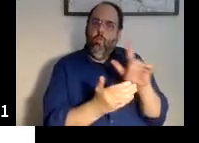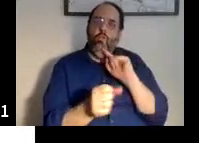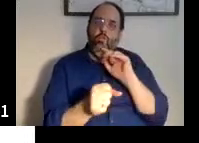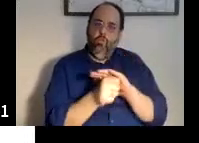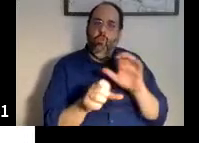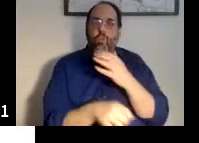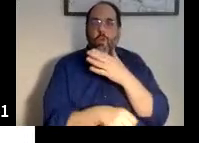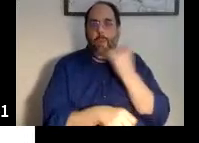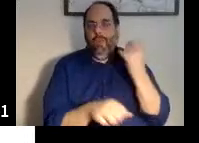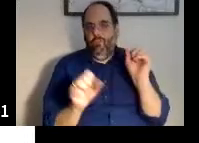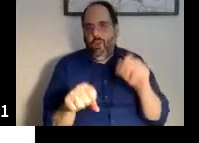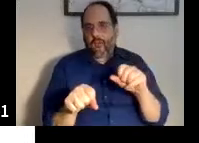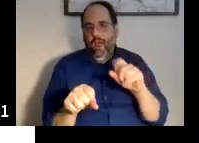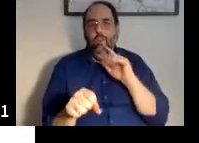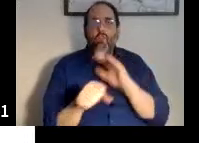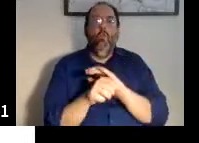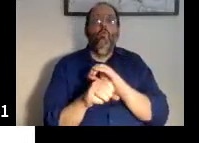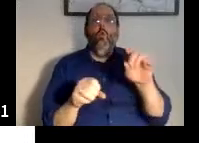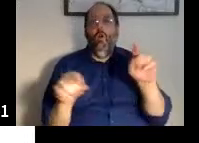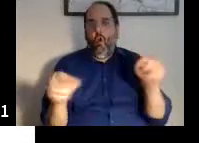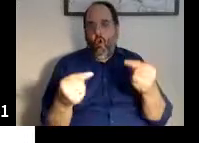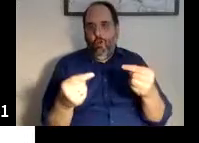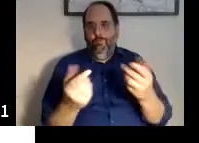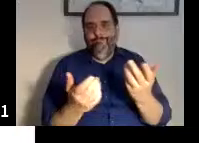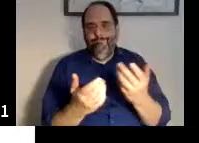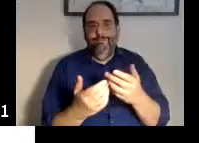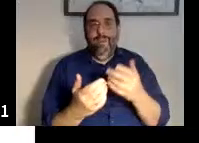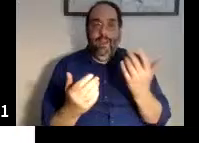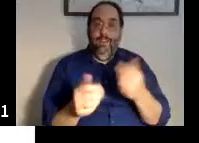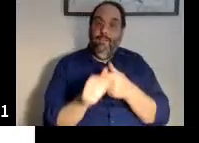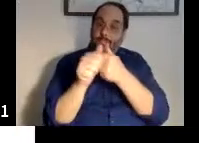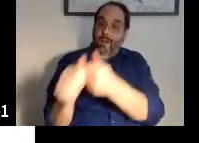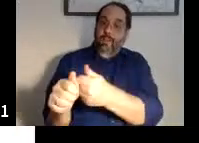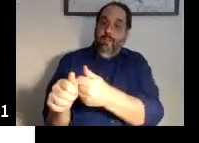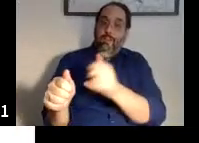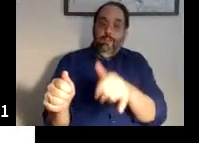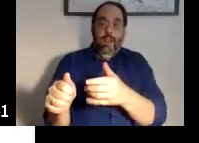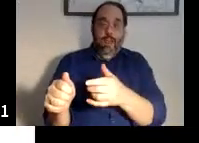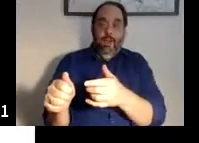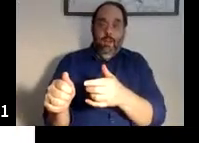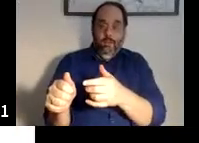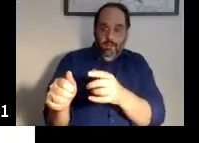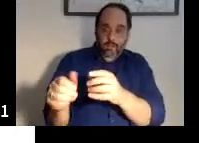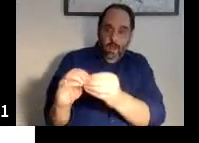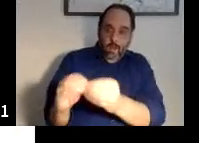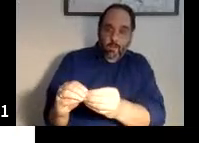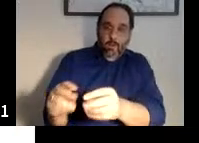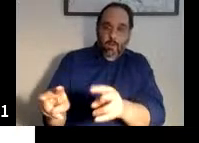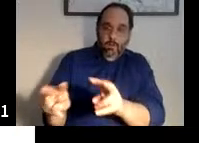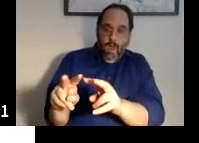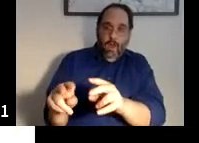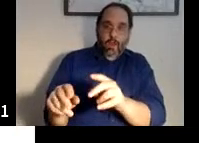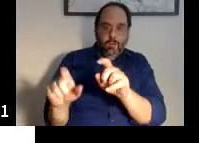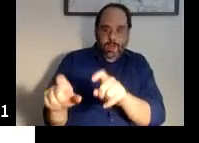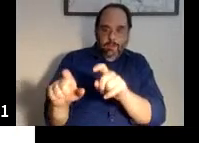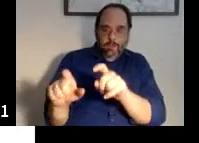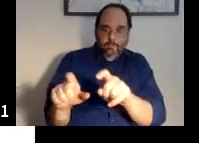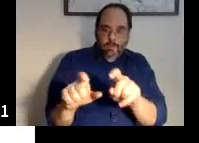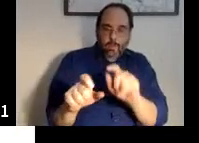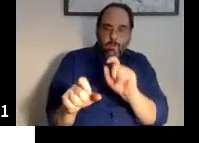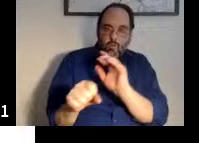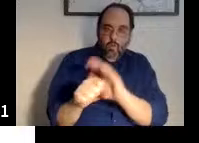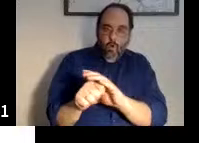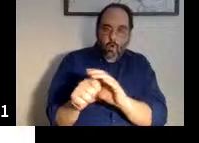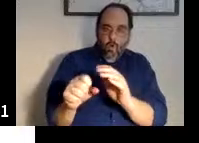to make sure nobody's getting hurt, and staying up with those values and making sure that you at least meet or